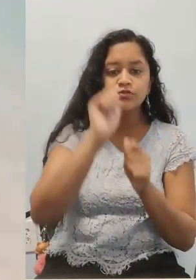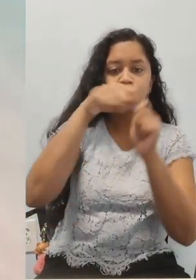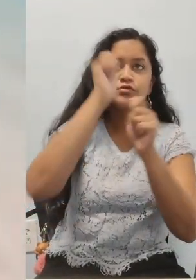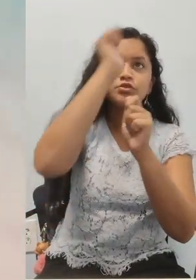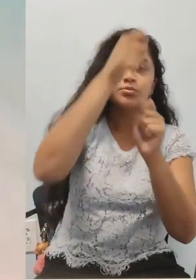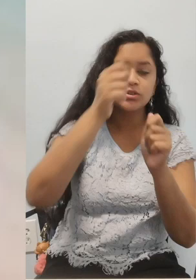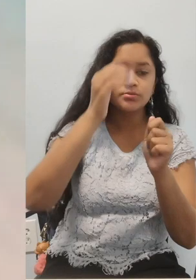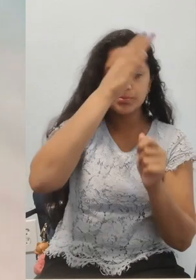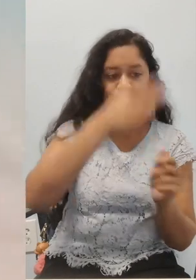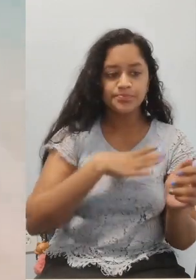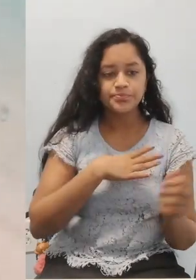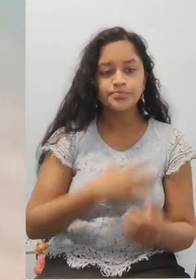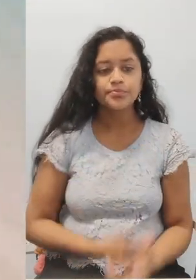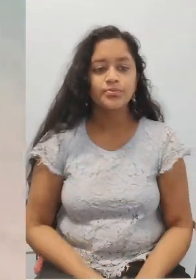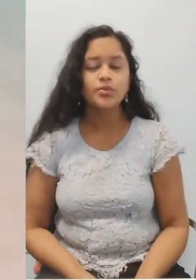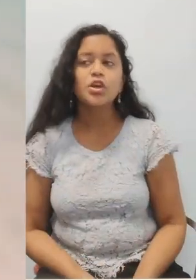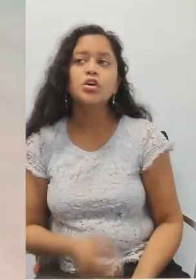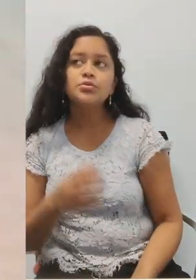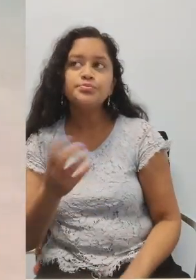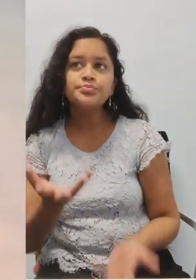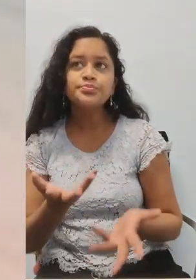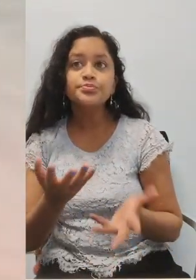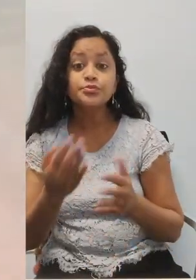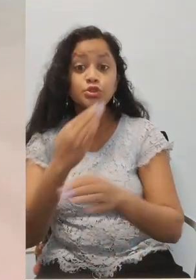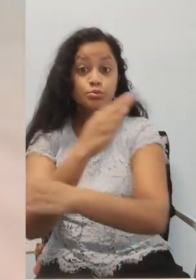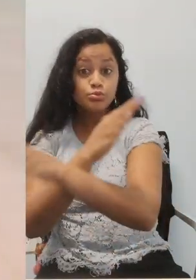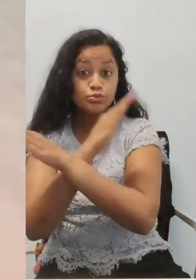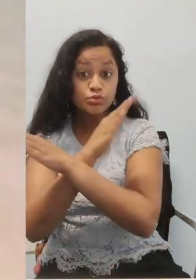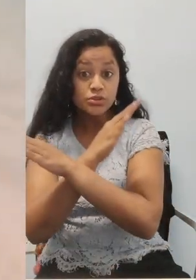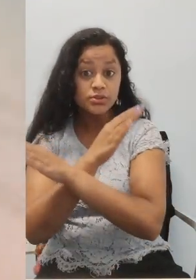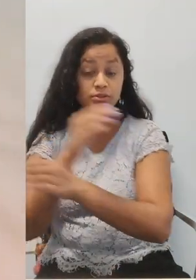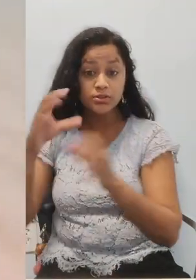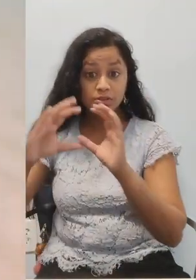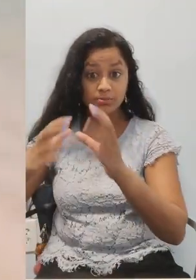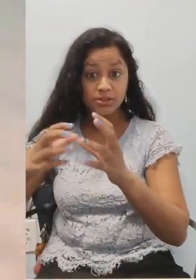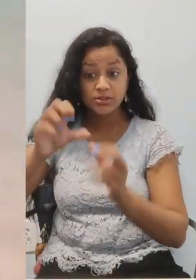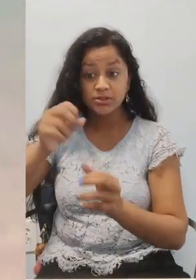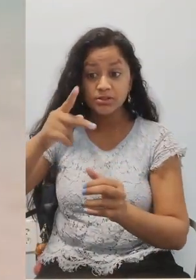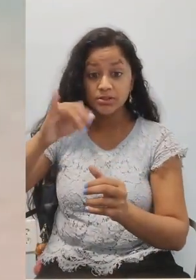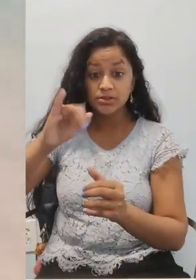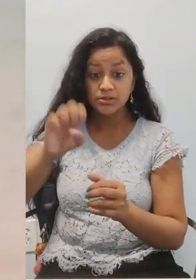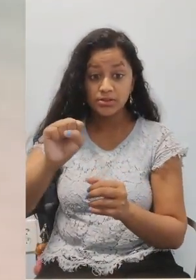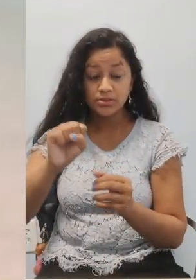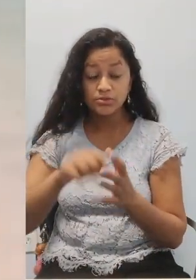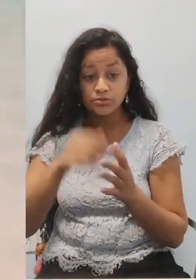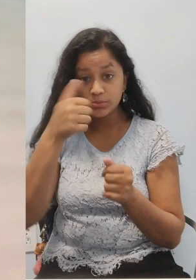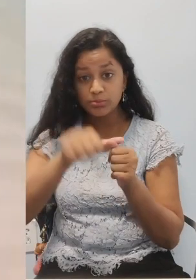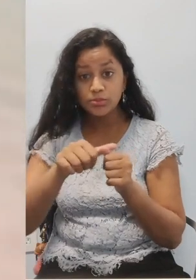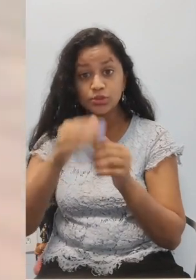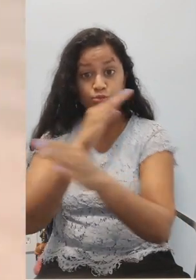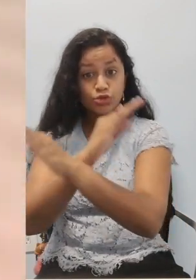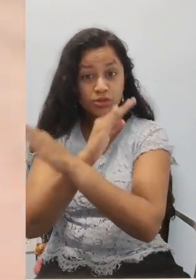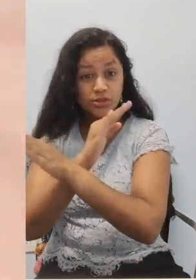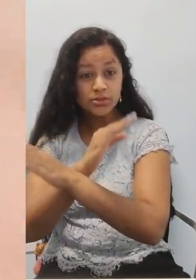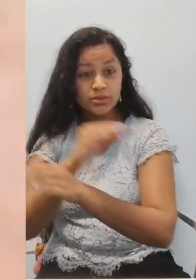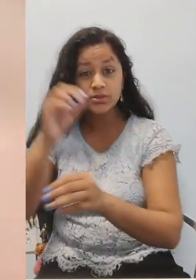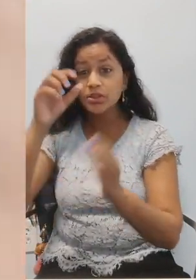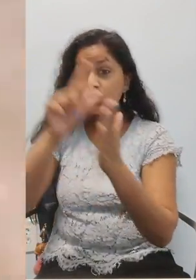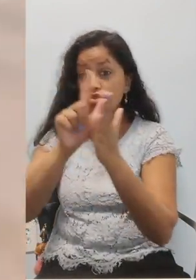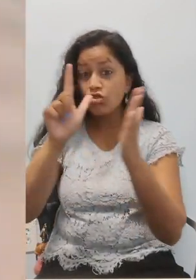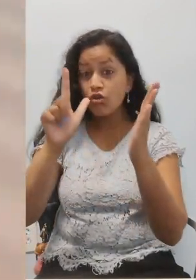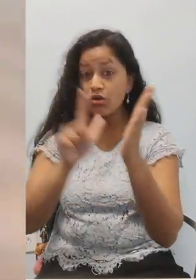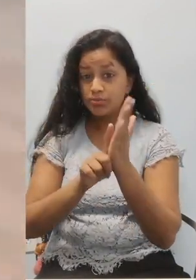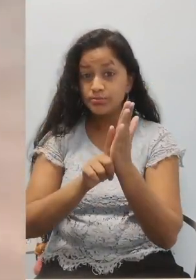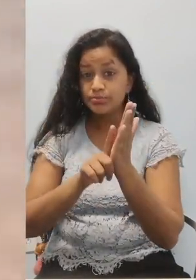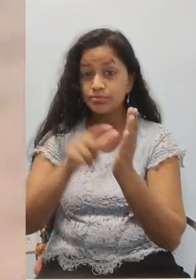most likely. So sharks are a protected species in Cayman. So by law, you were not